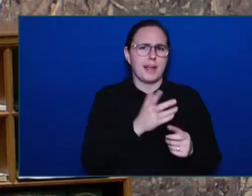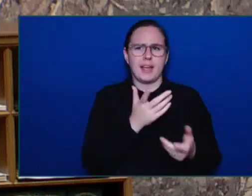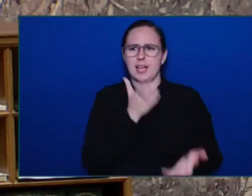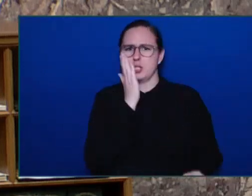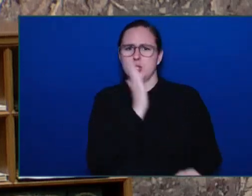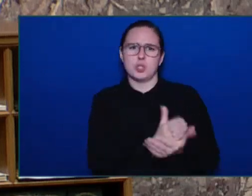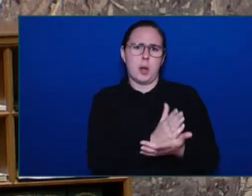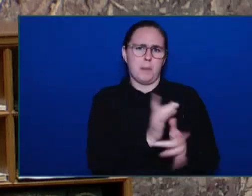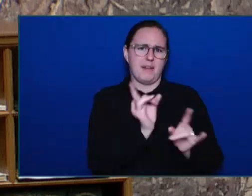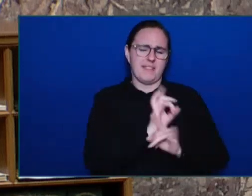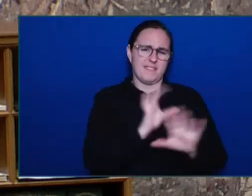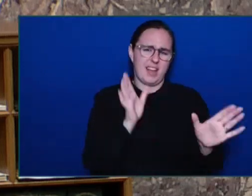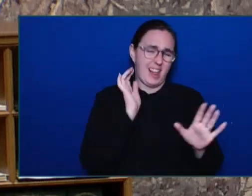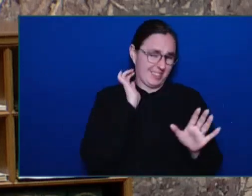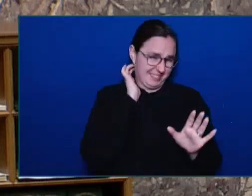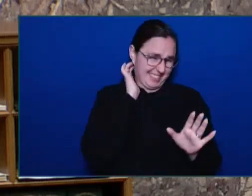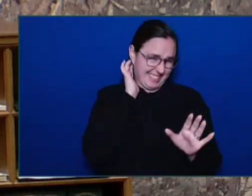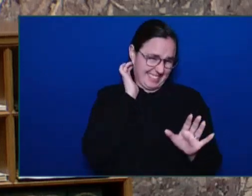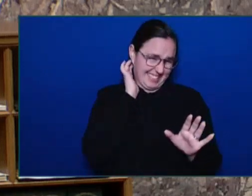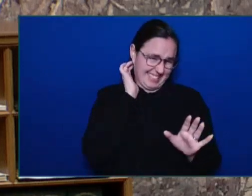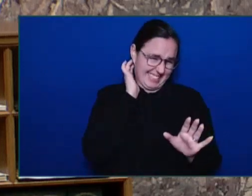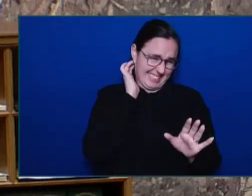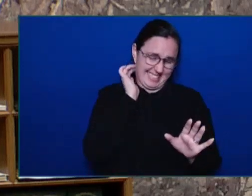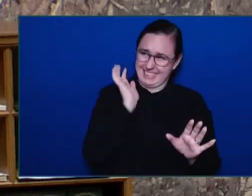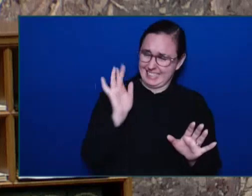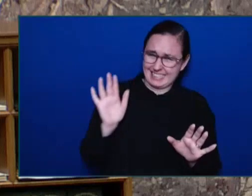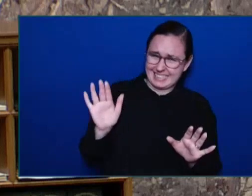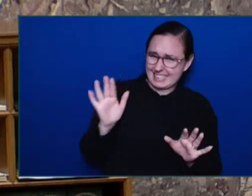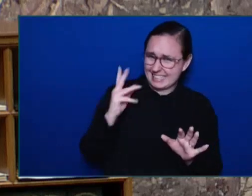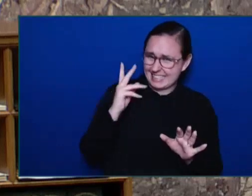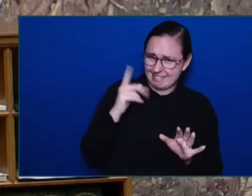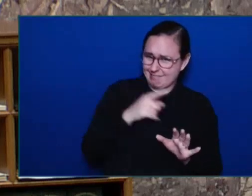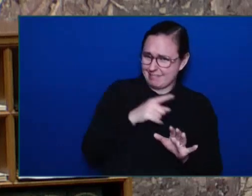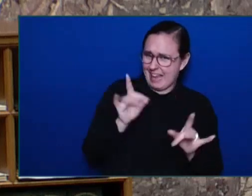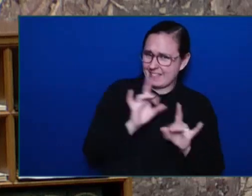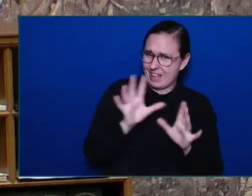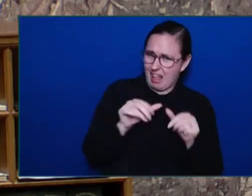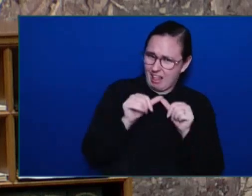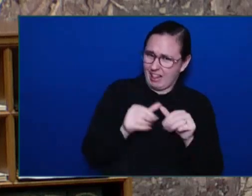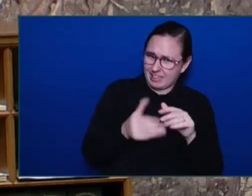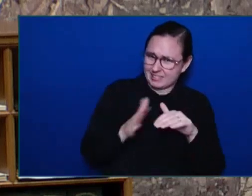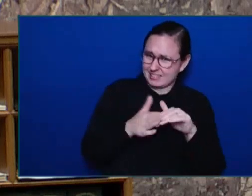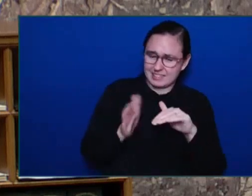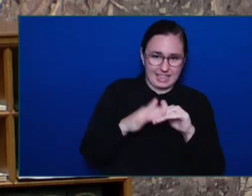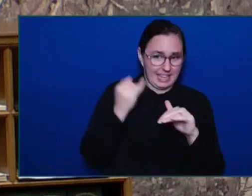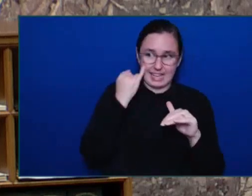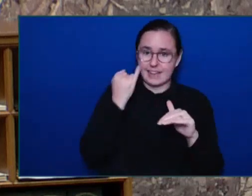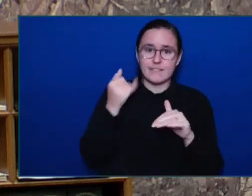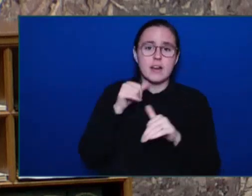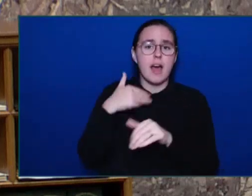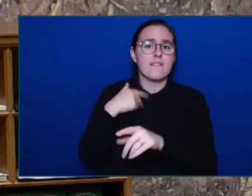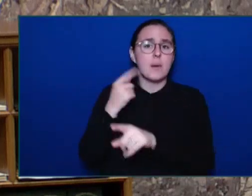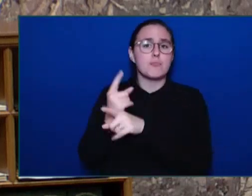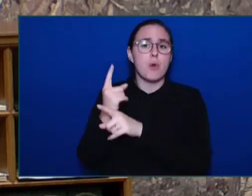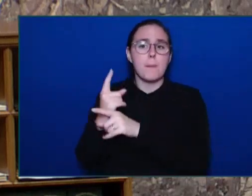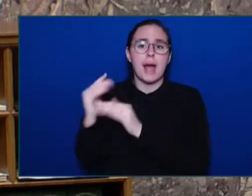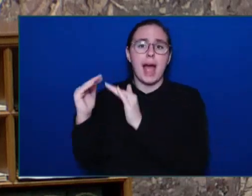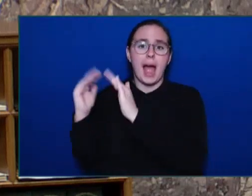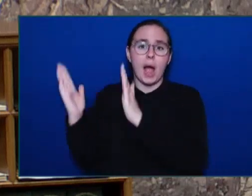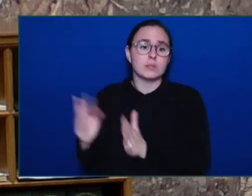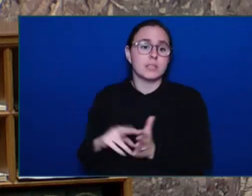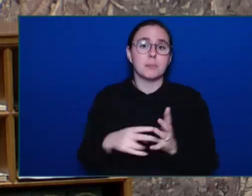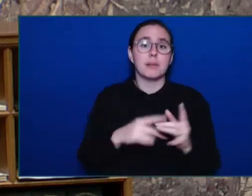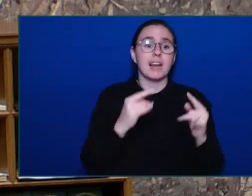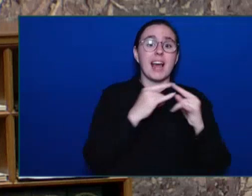housing available, those tent encampments will simply move to another park or neighborhood. So my question to the Premier